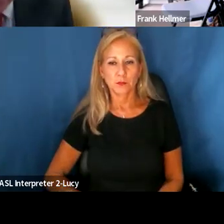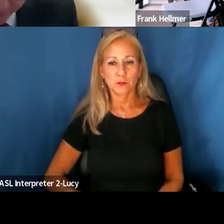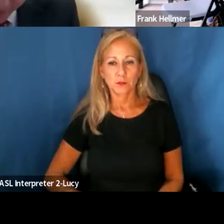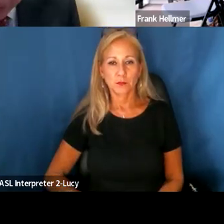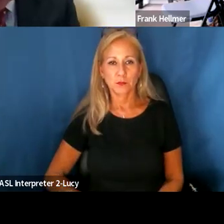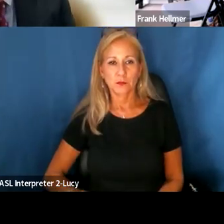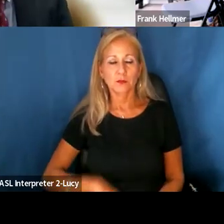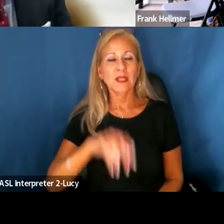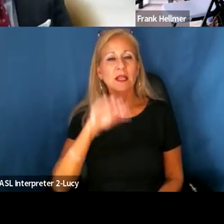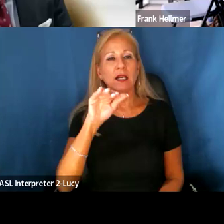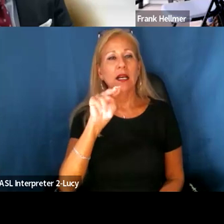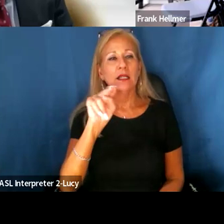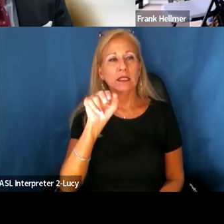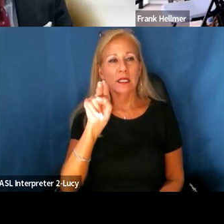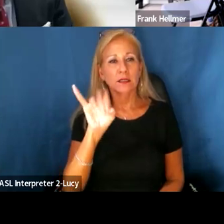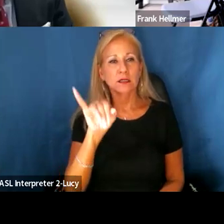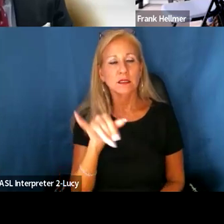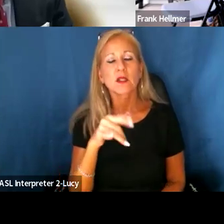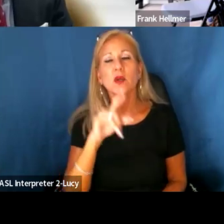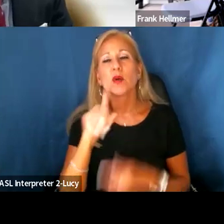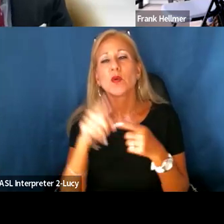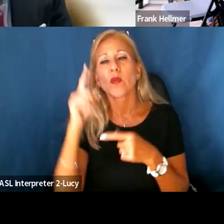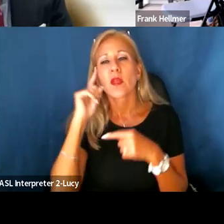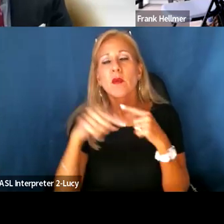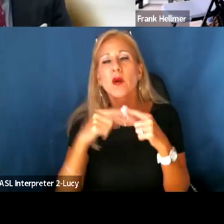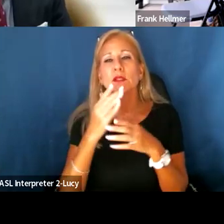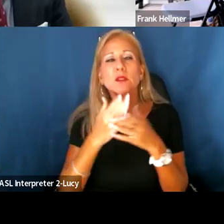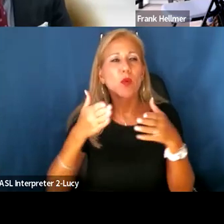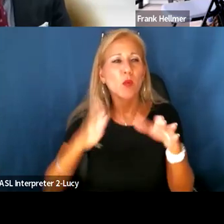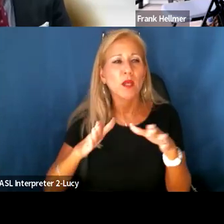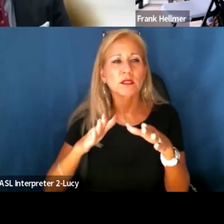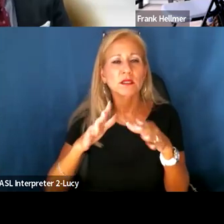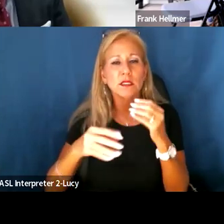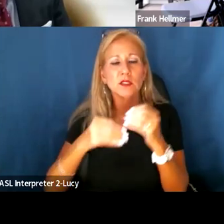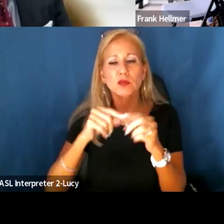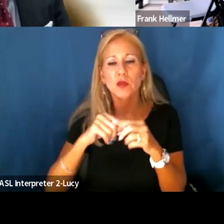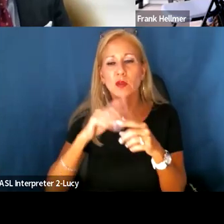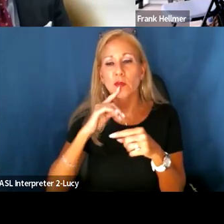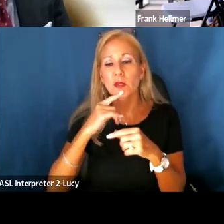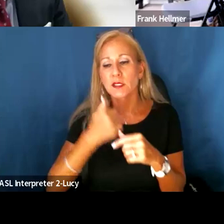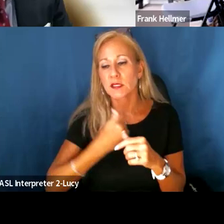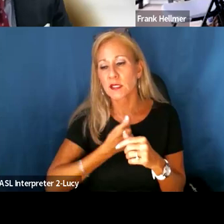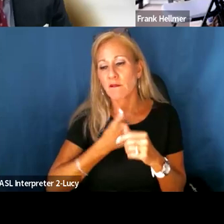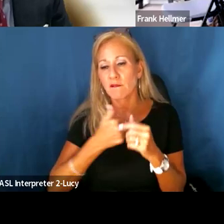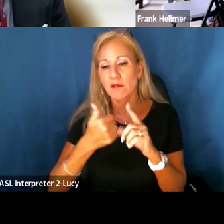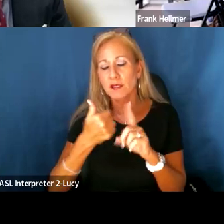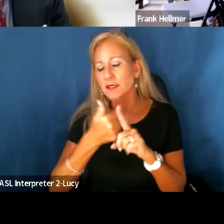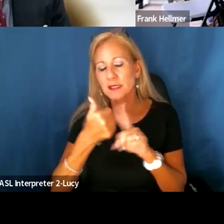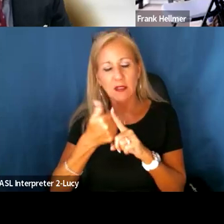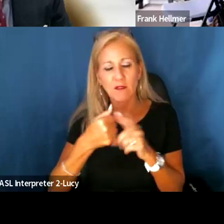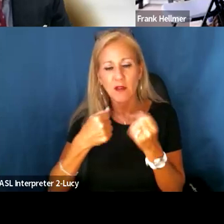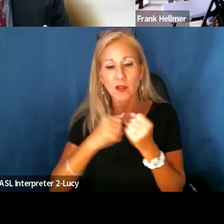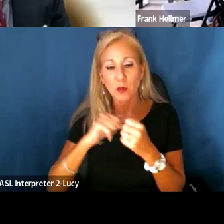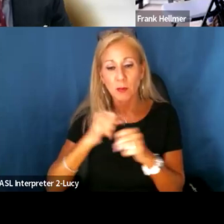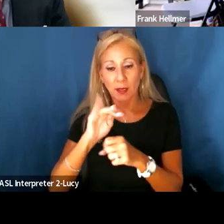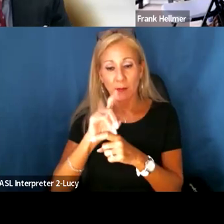ask you this one, Nancy. So when you think about what are some ways, in addition to what we've talked about, how self-advocates can participate in making the